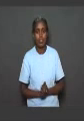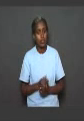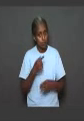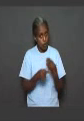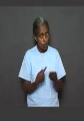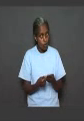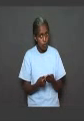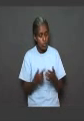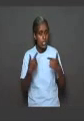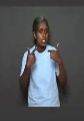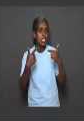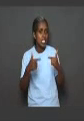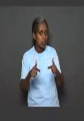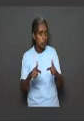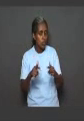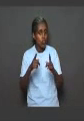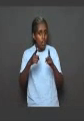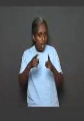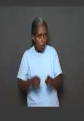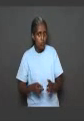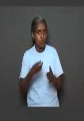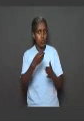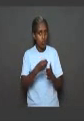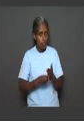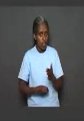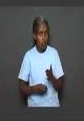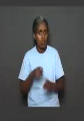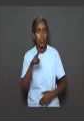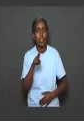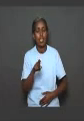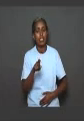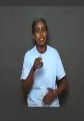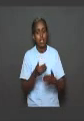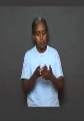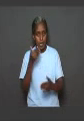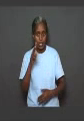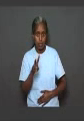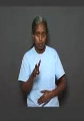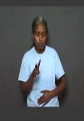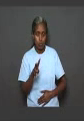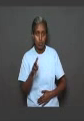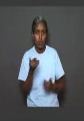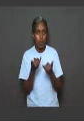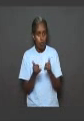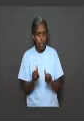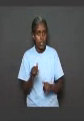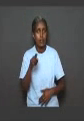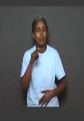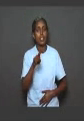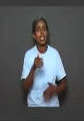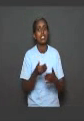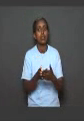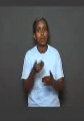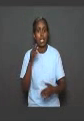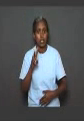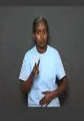So, the limit of absolute value of x minus 2 over